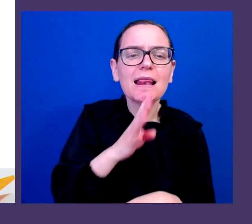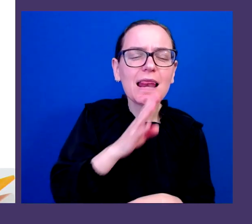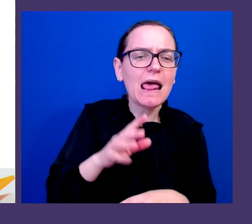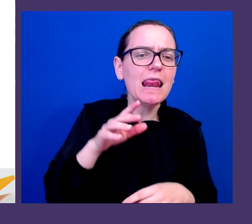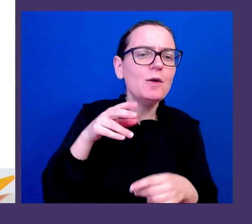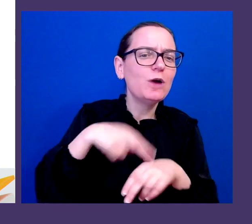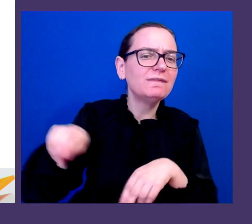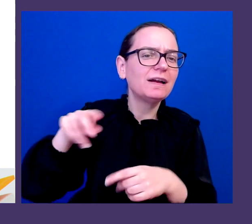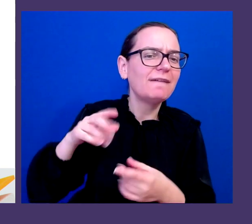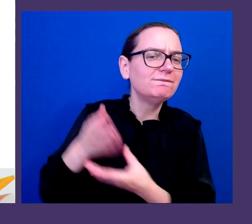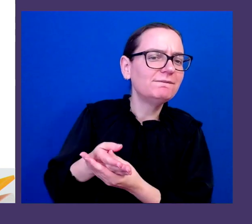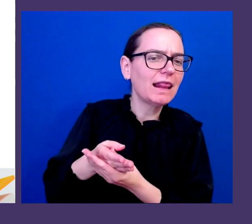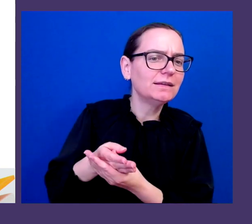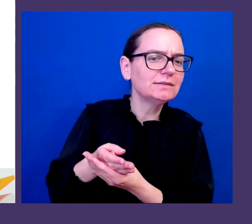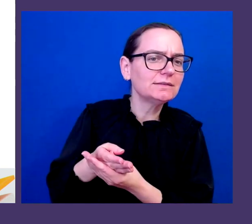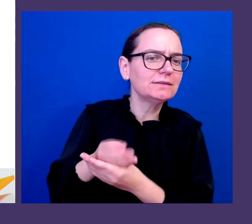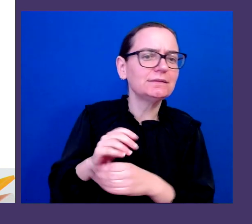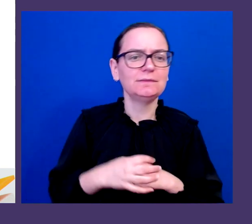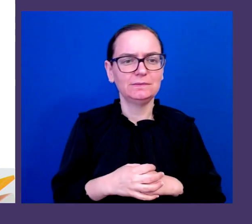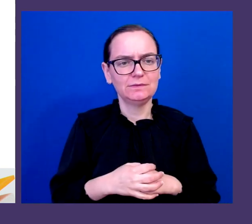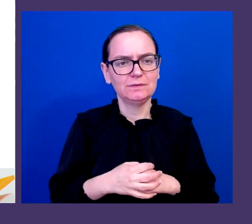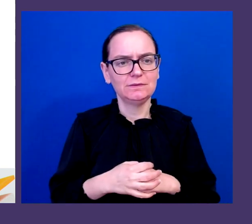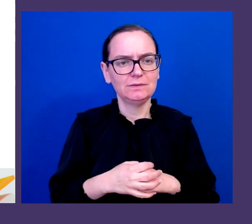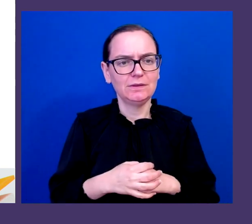Show numbers.